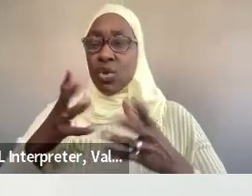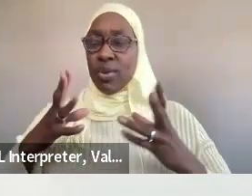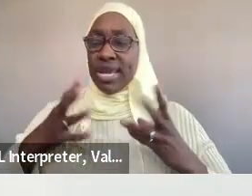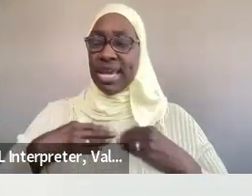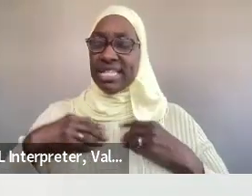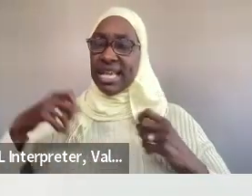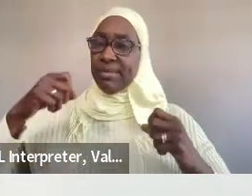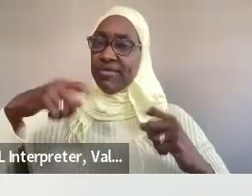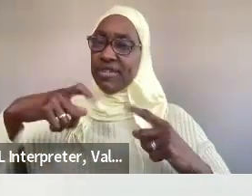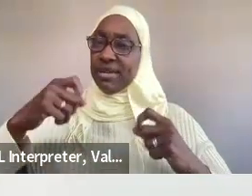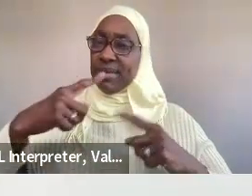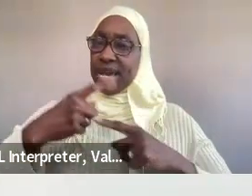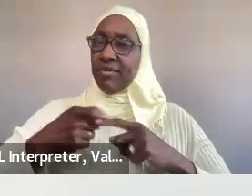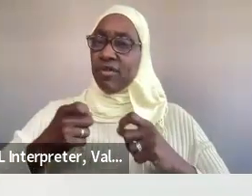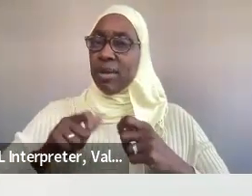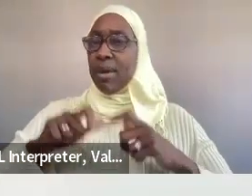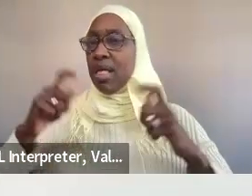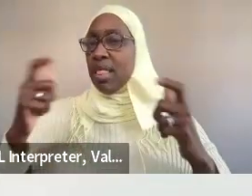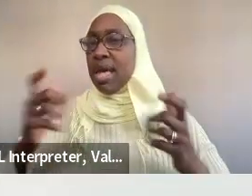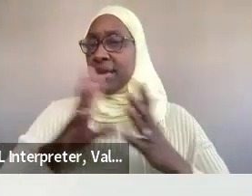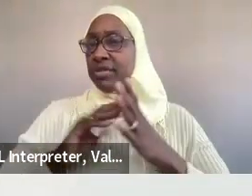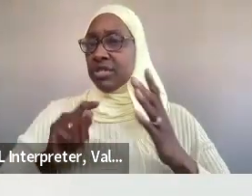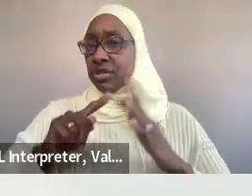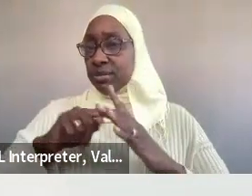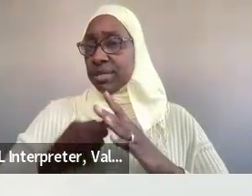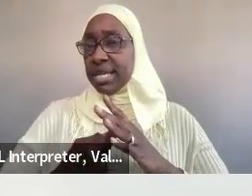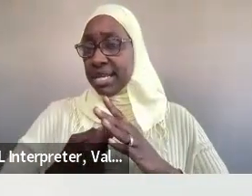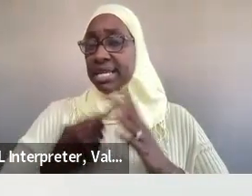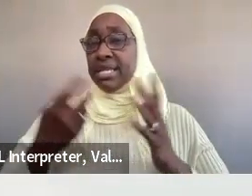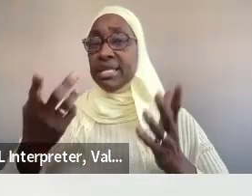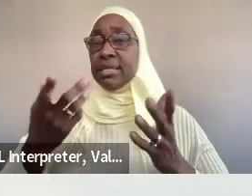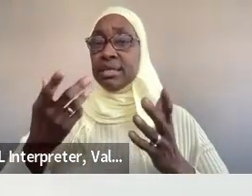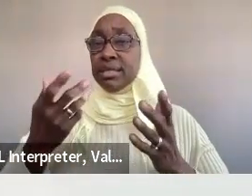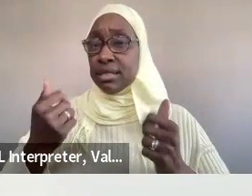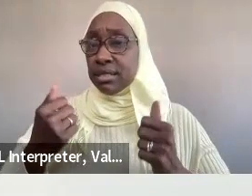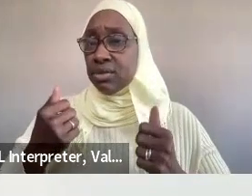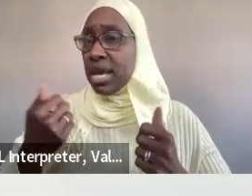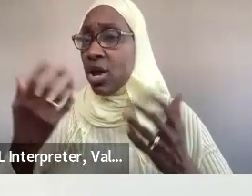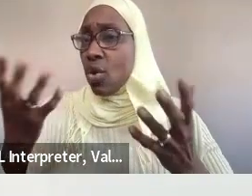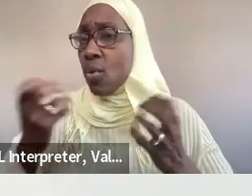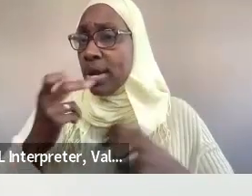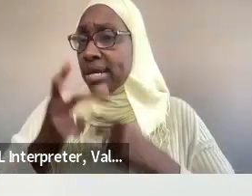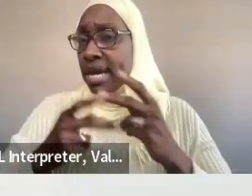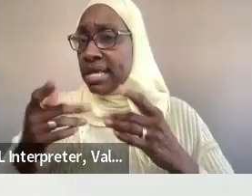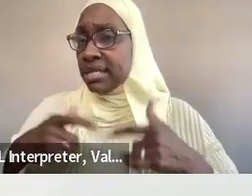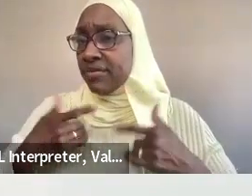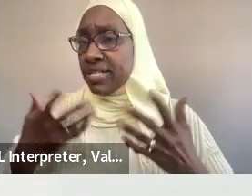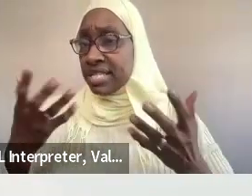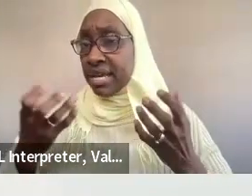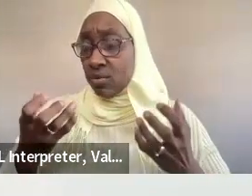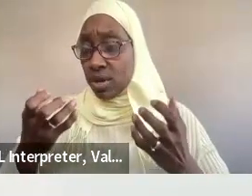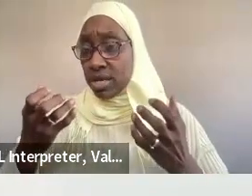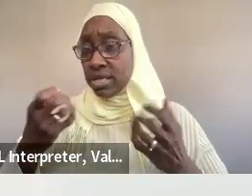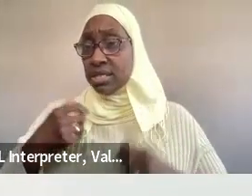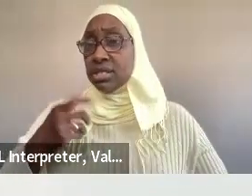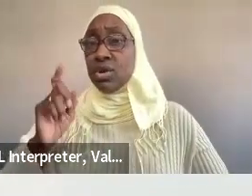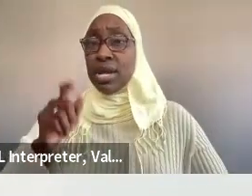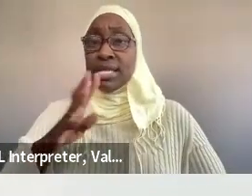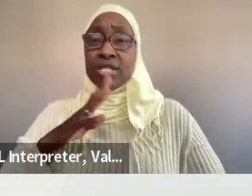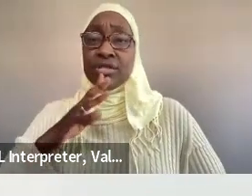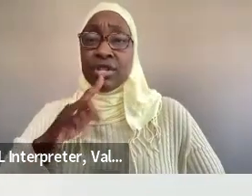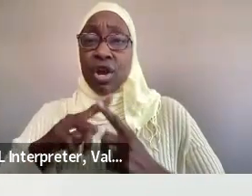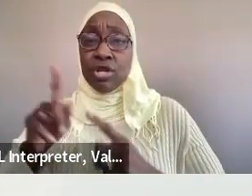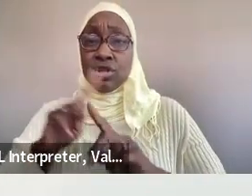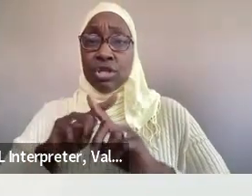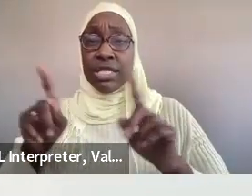they want to talk about and what kind of events they wanted to listen. And so accordingly, I reached out to different people from